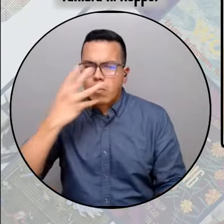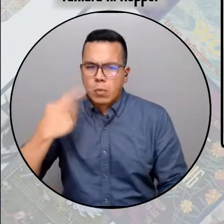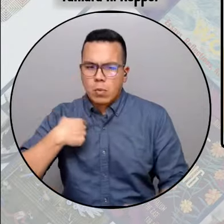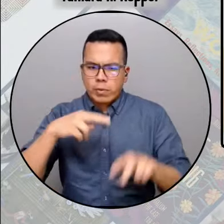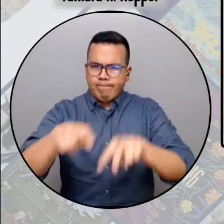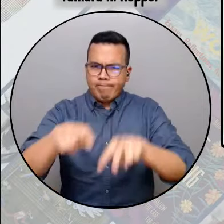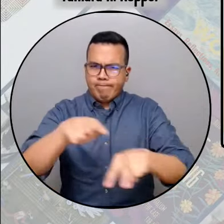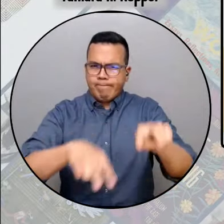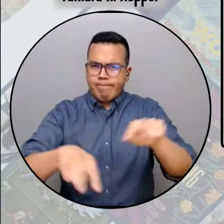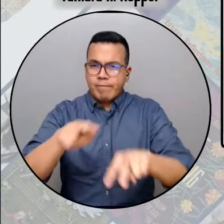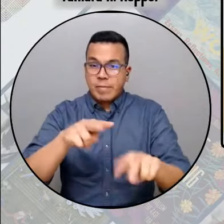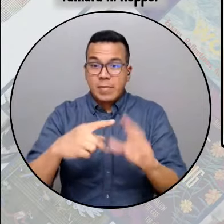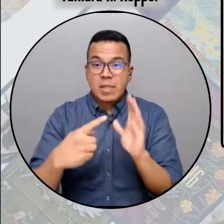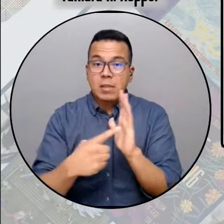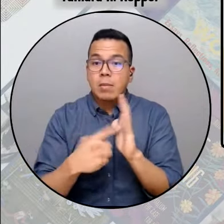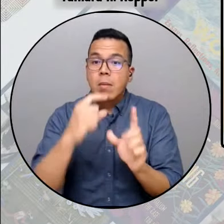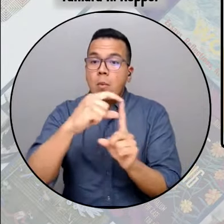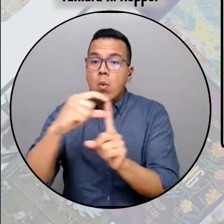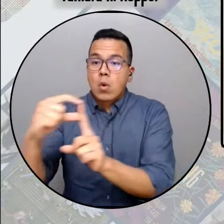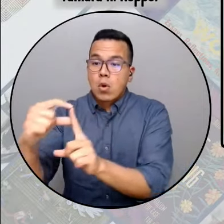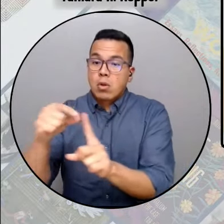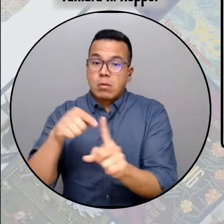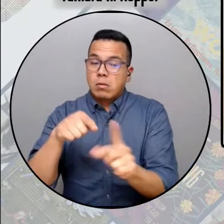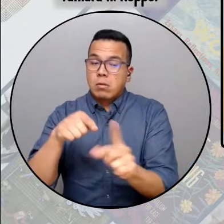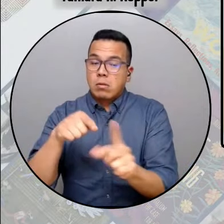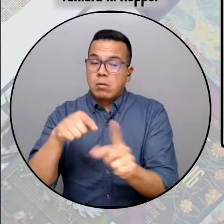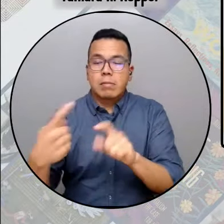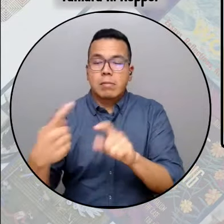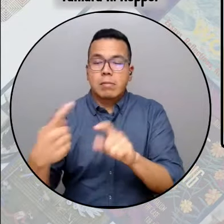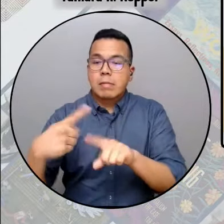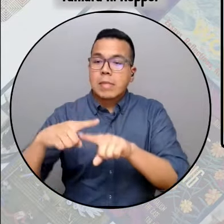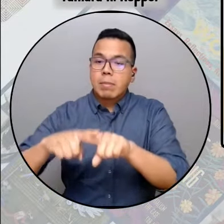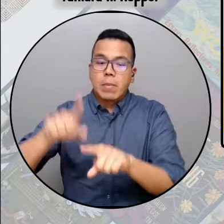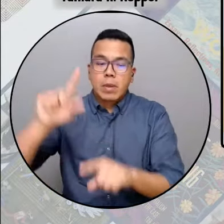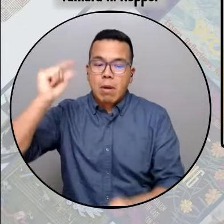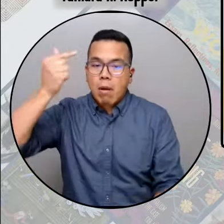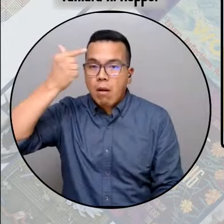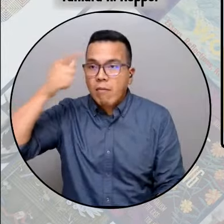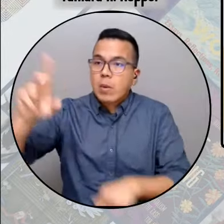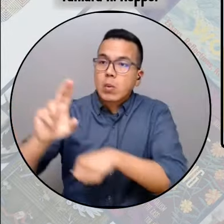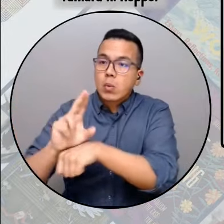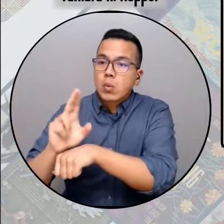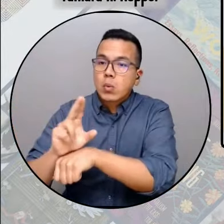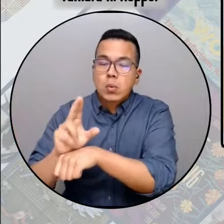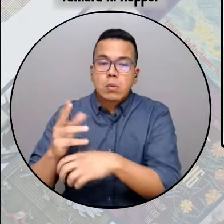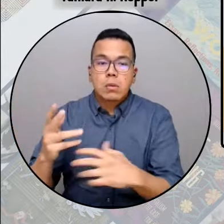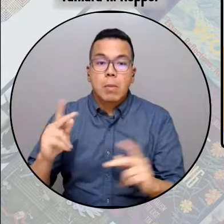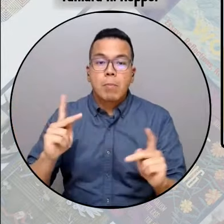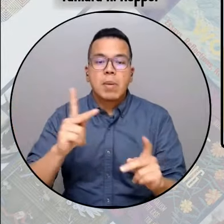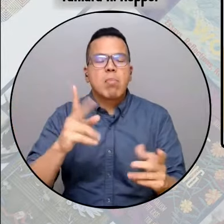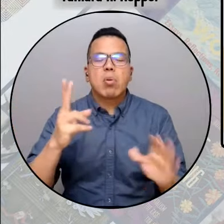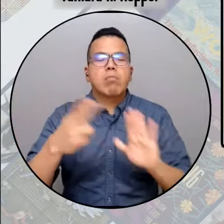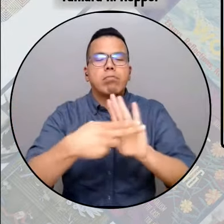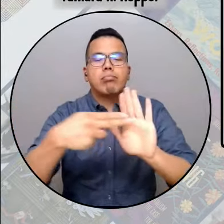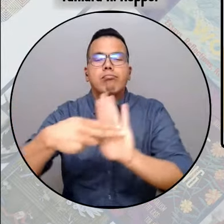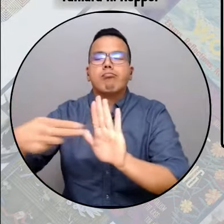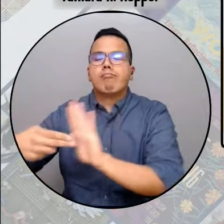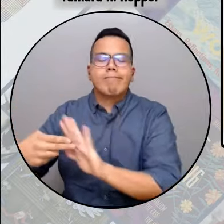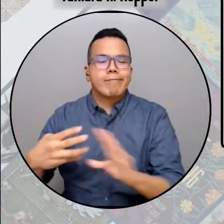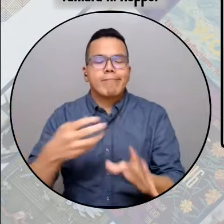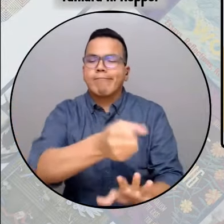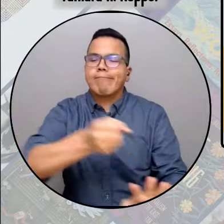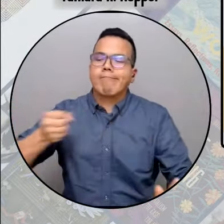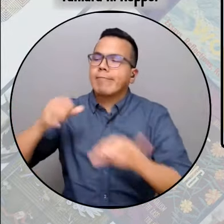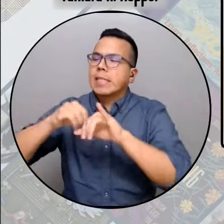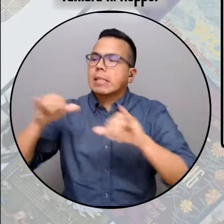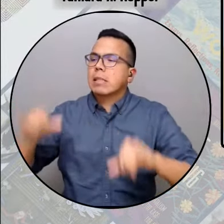of, the language can shift based upon what the government uses, how people get categorized and dealt with in the system, as well as